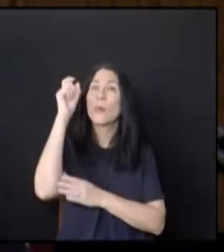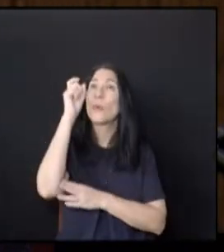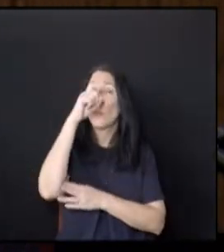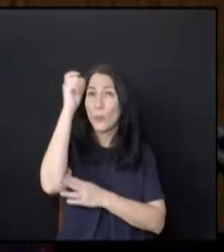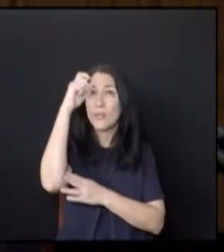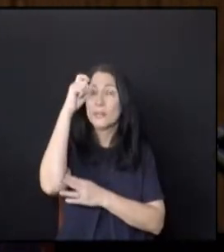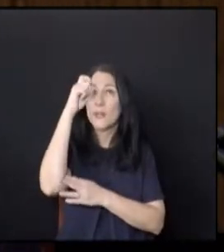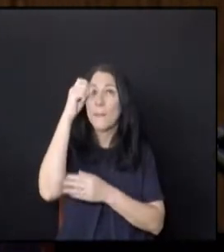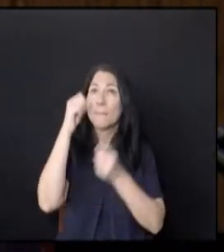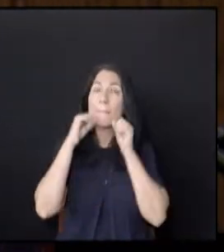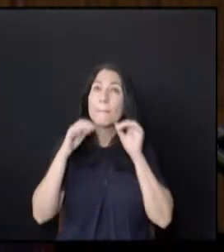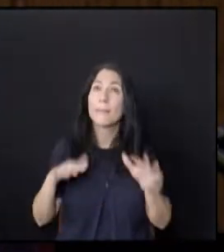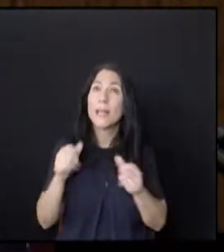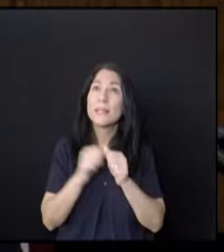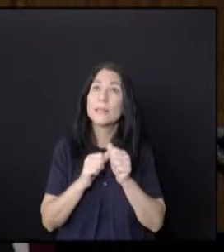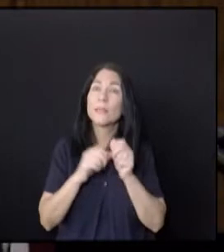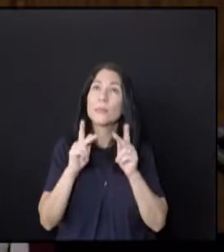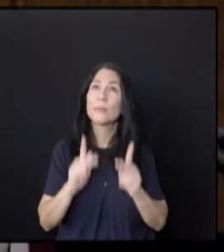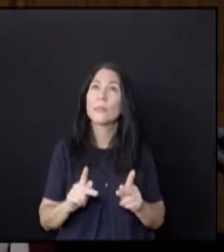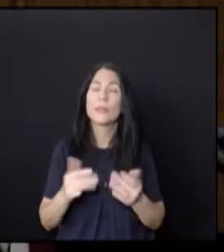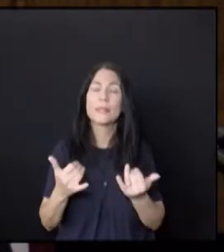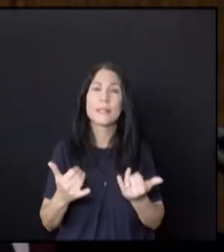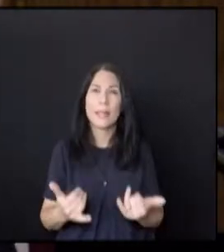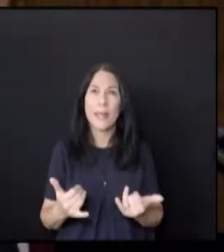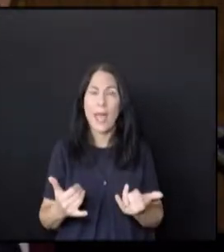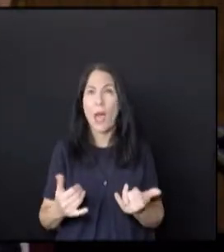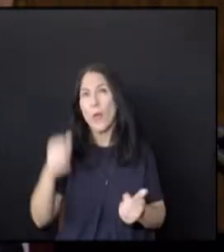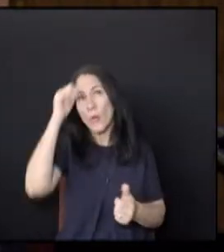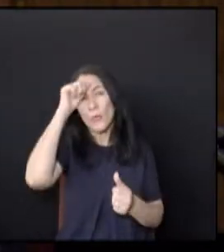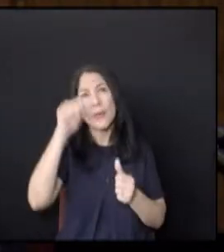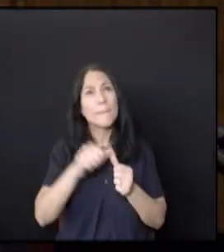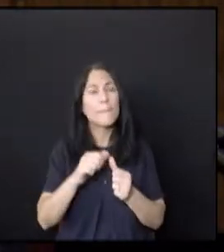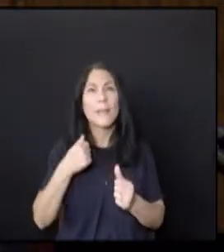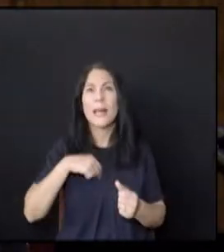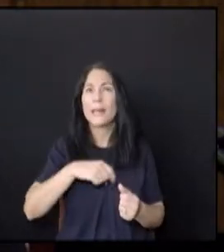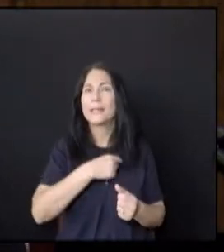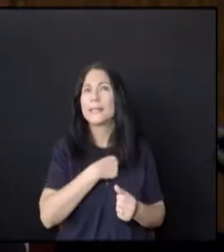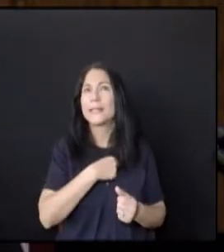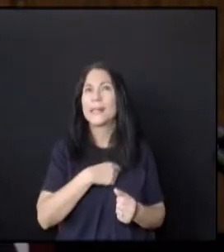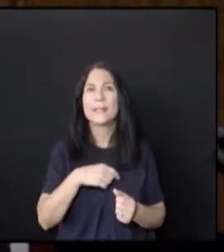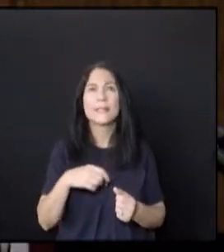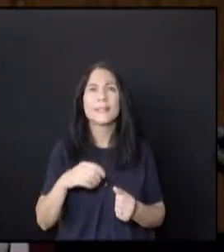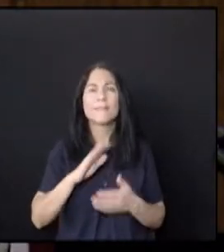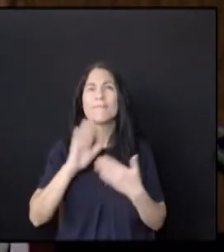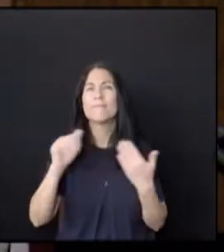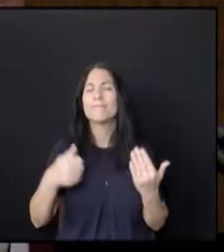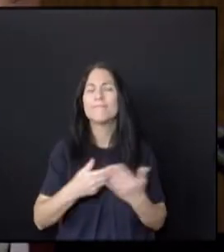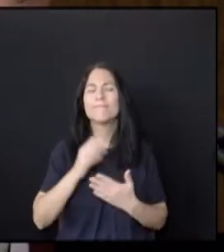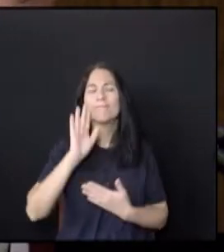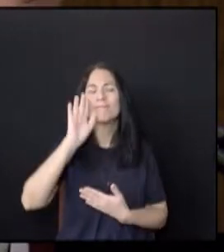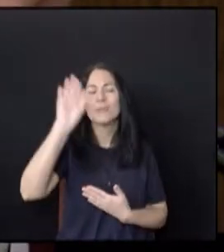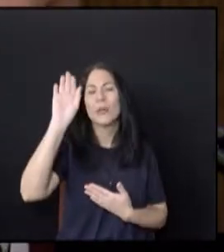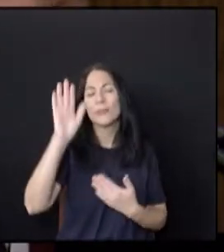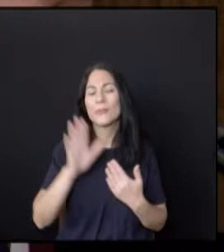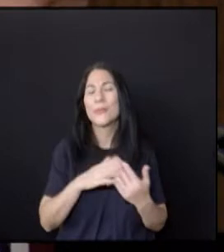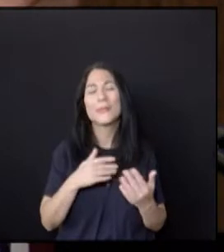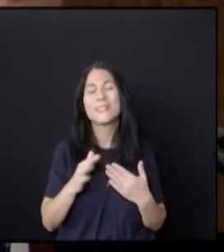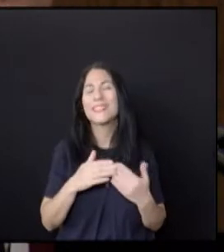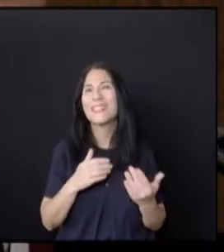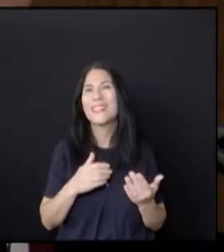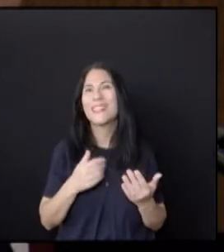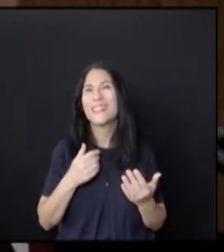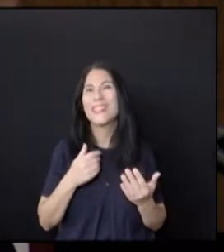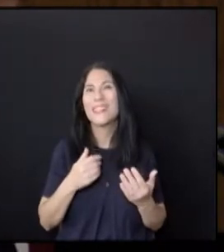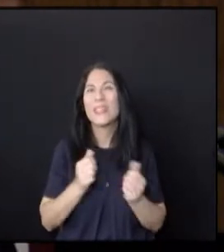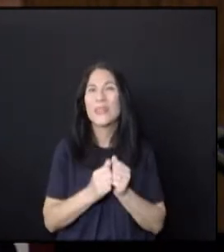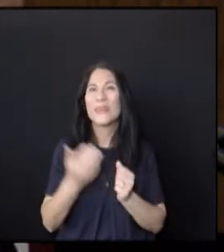that you would bless each person this morning, that you would remind us that it is all yours, that with you, we don't